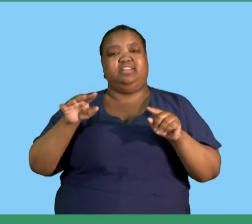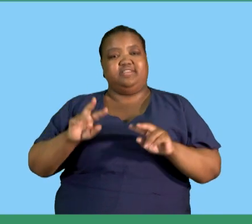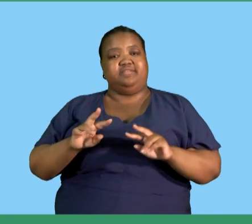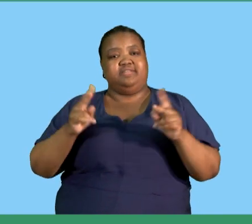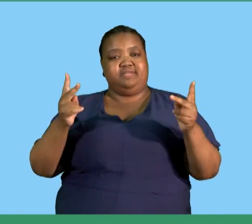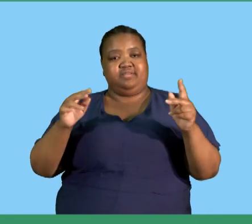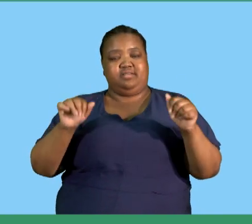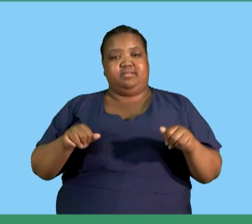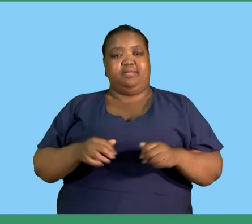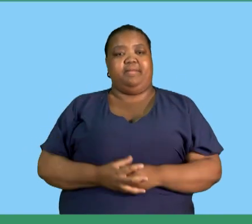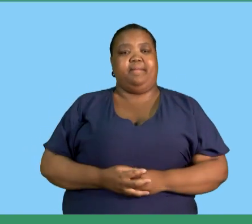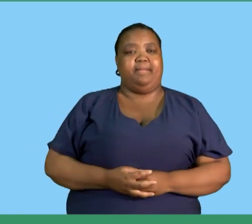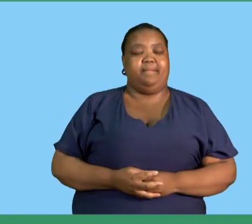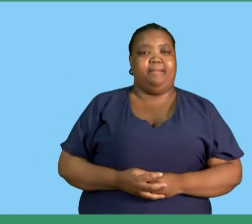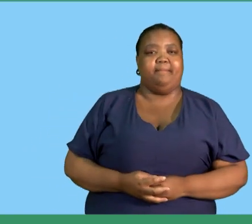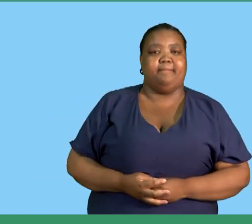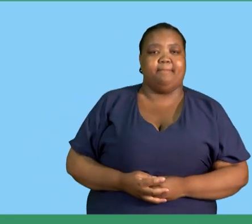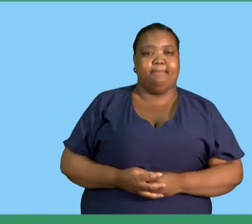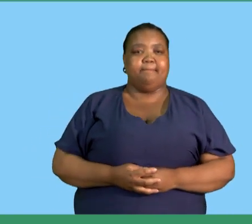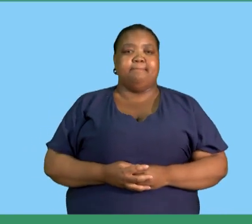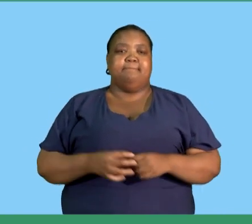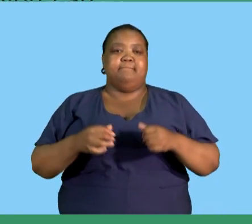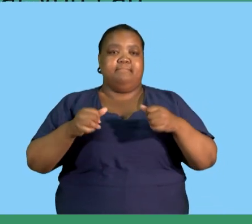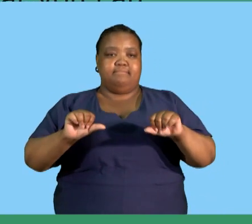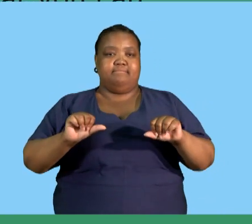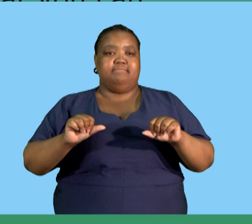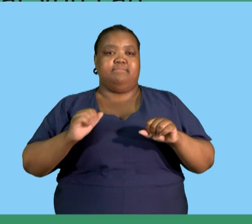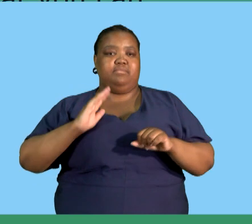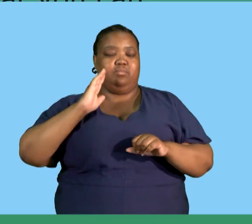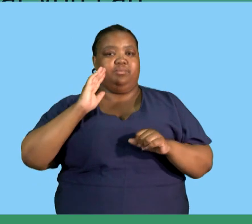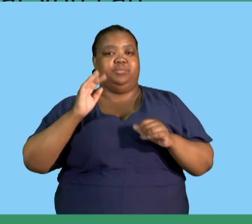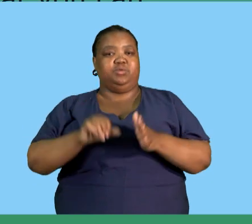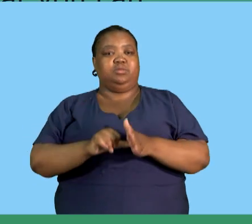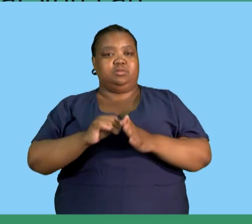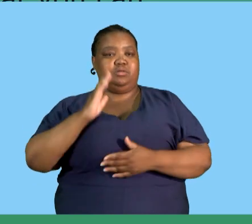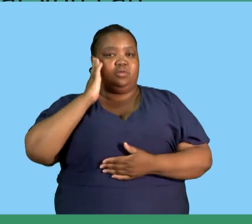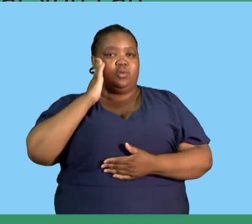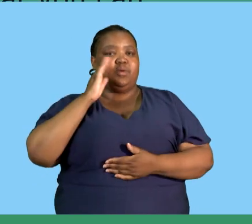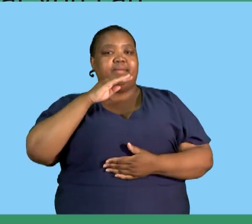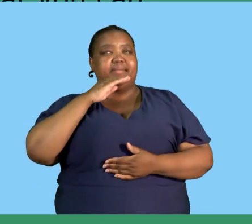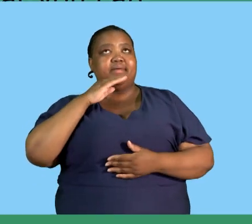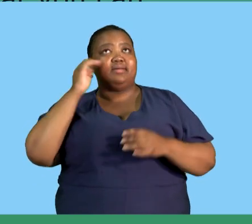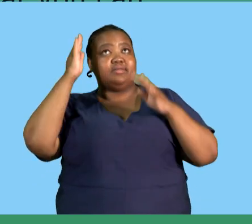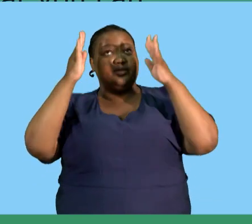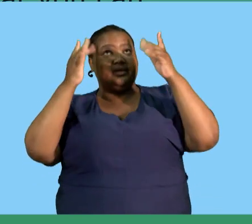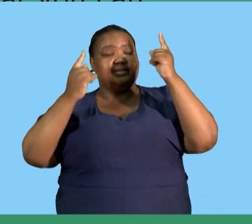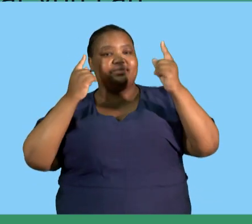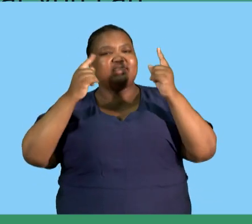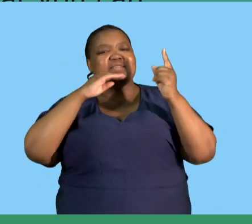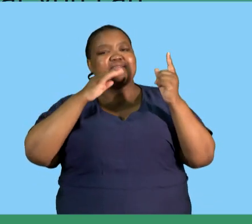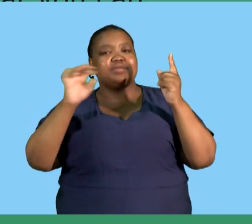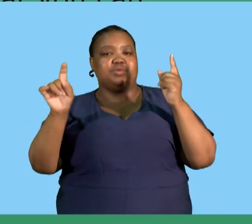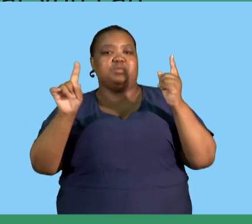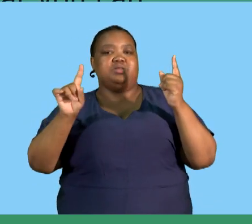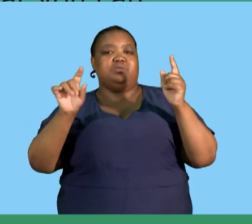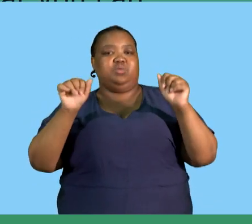got applications and the impacts. Right, and then we move on. You must know the meaning of creative thinking